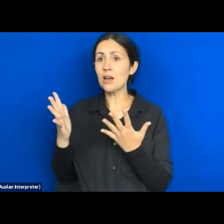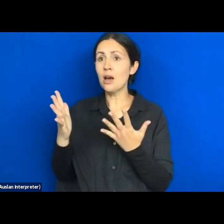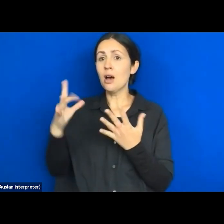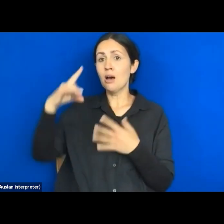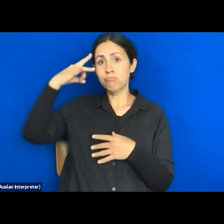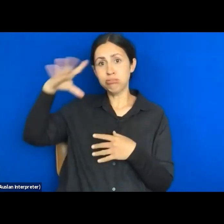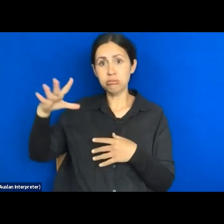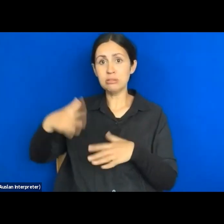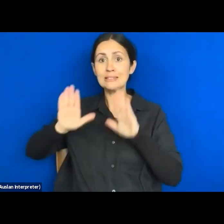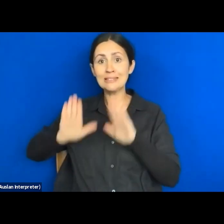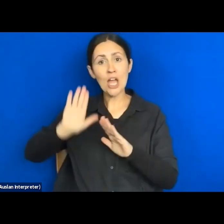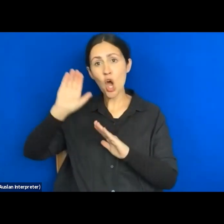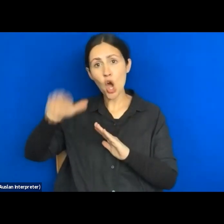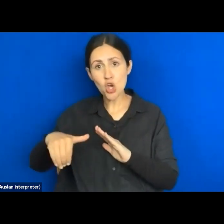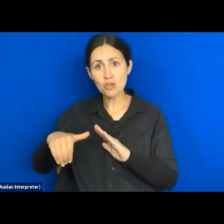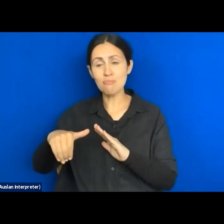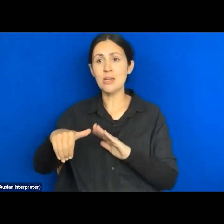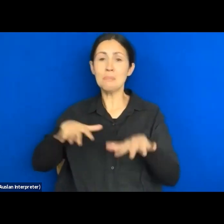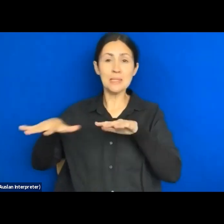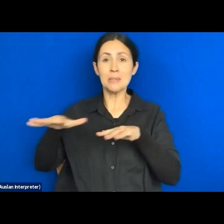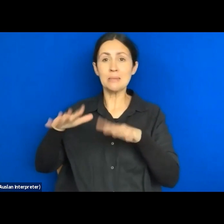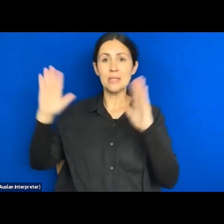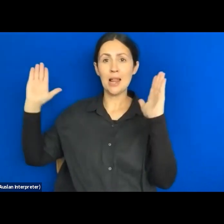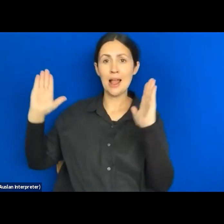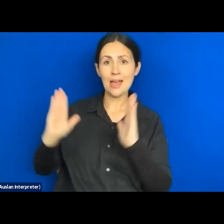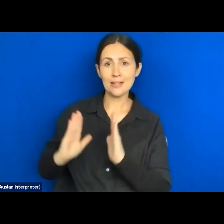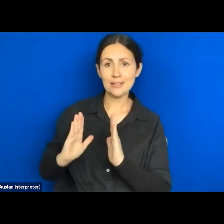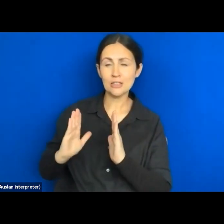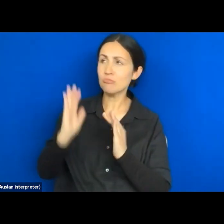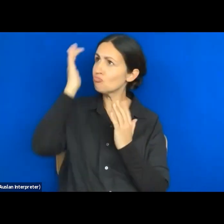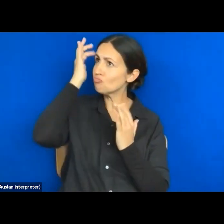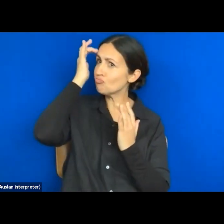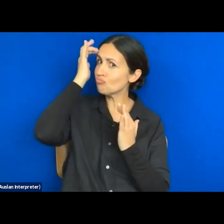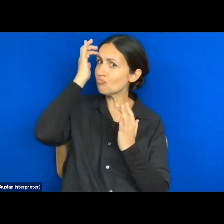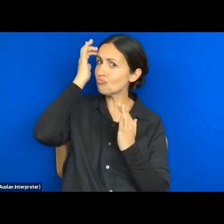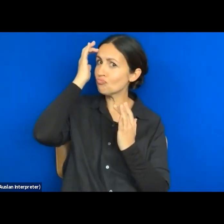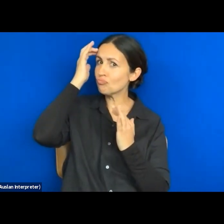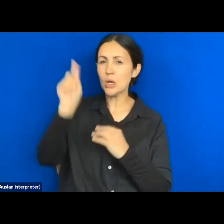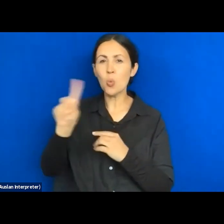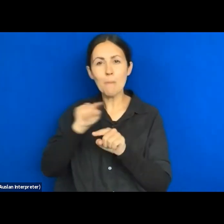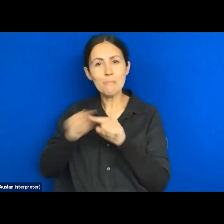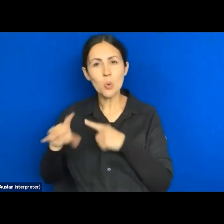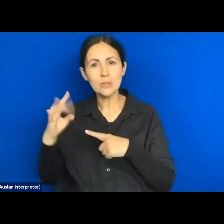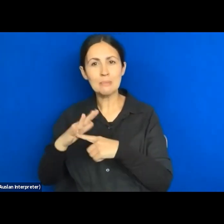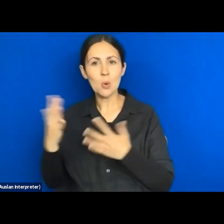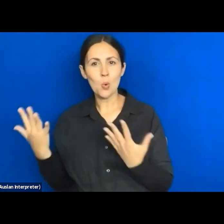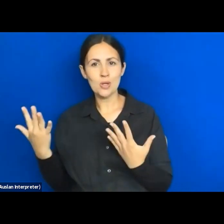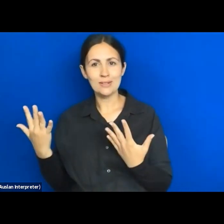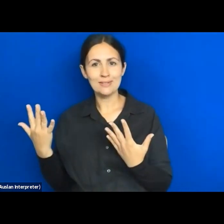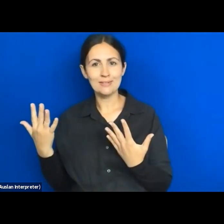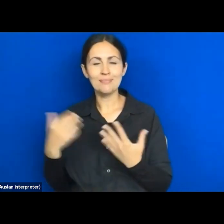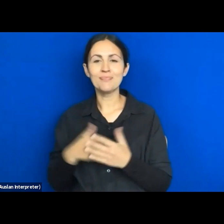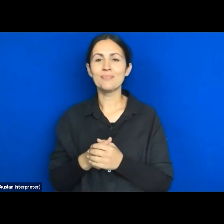us a chance to step back and consider the way we live and work. But for so